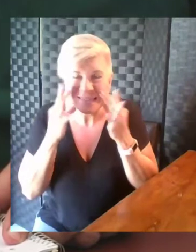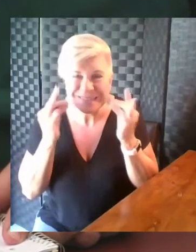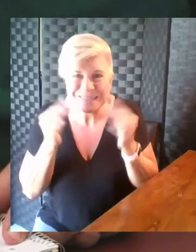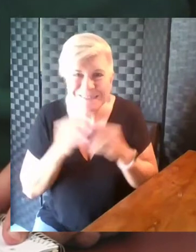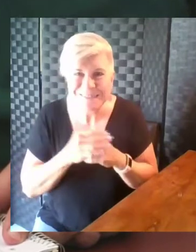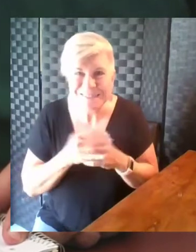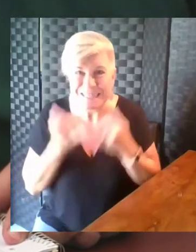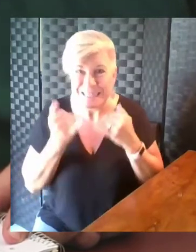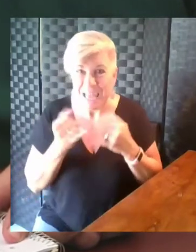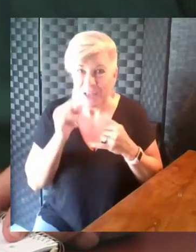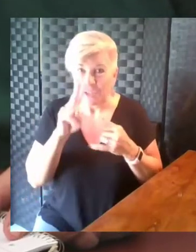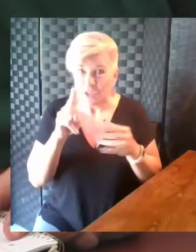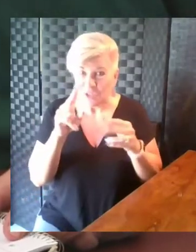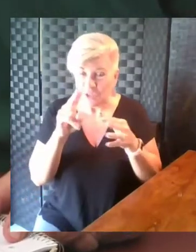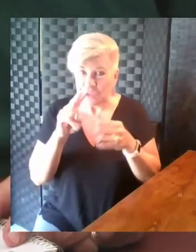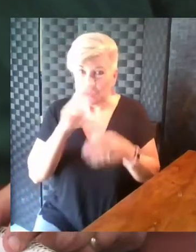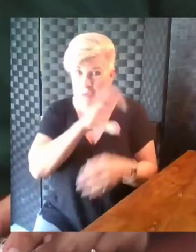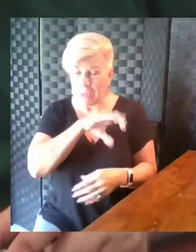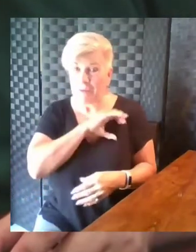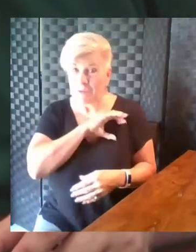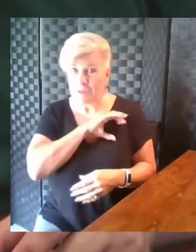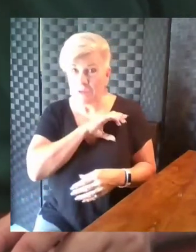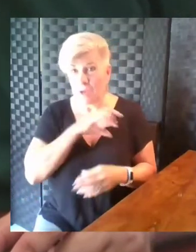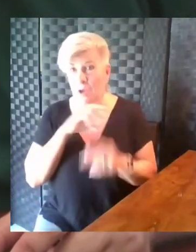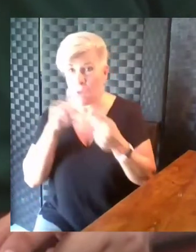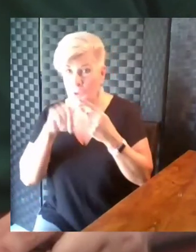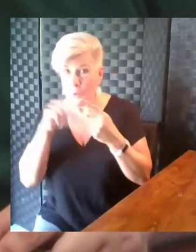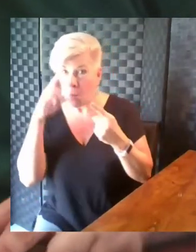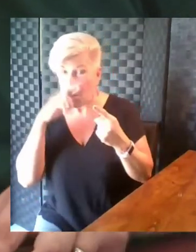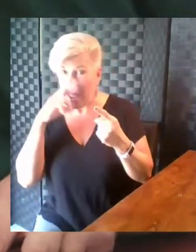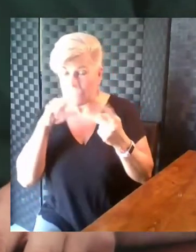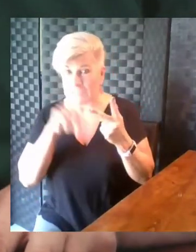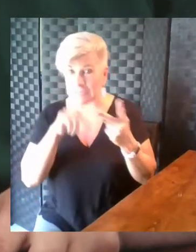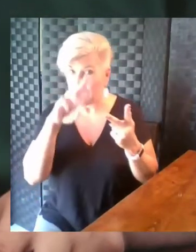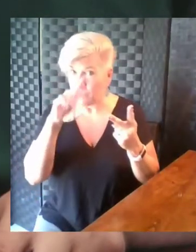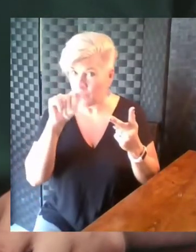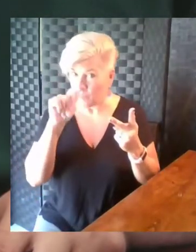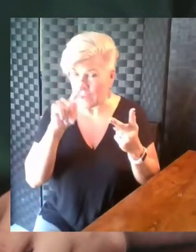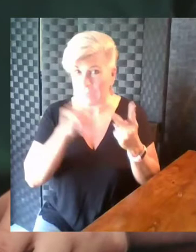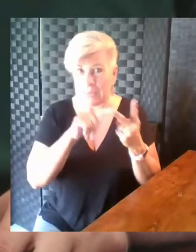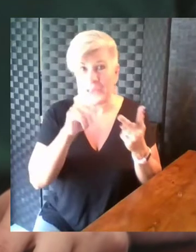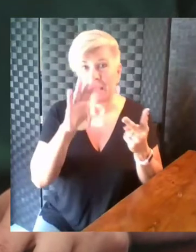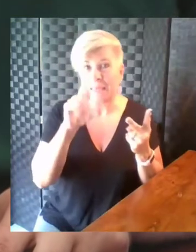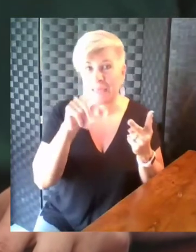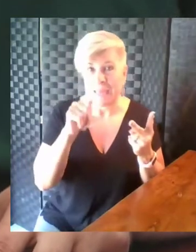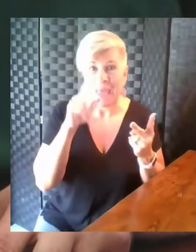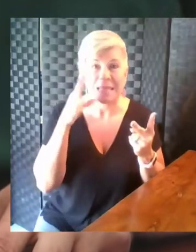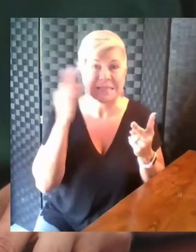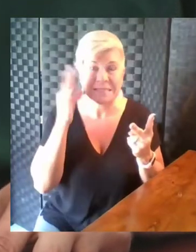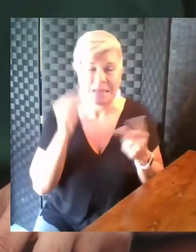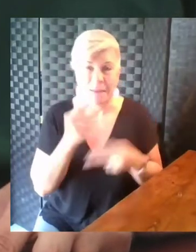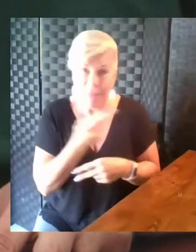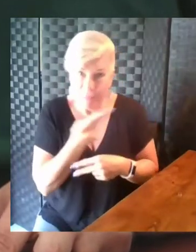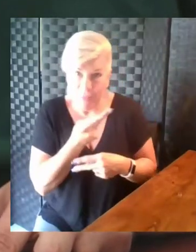So now I've got 2 characters in the story, a rat and a cat. They